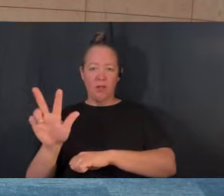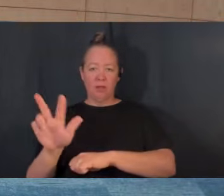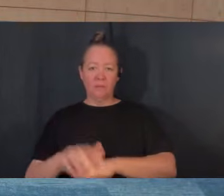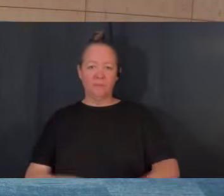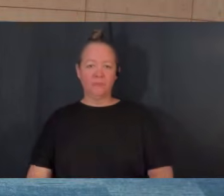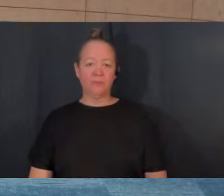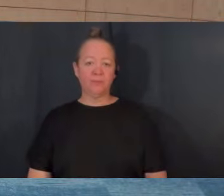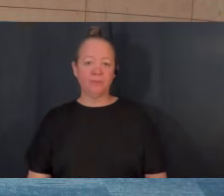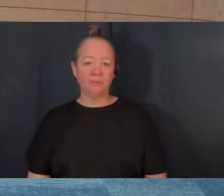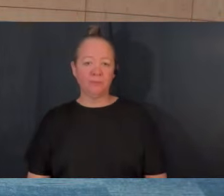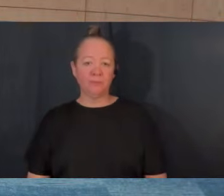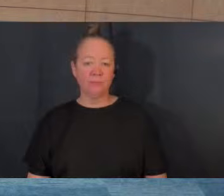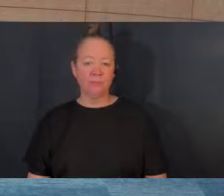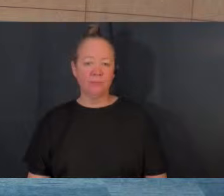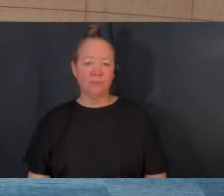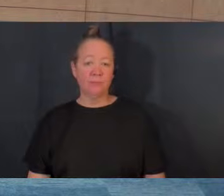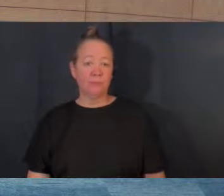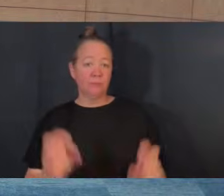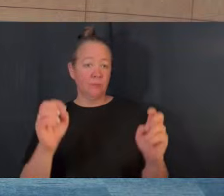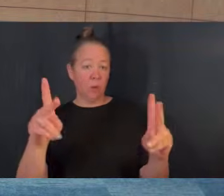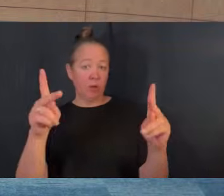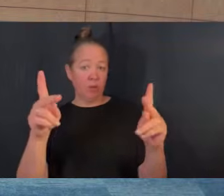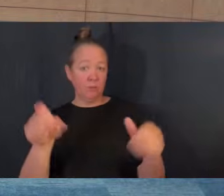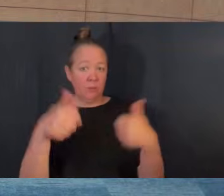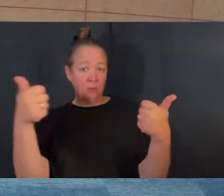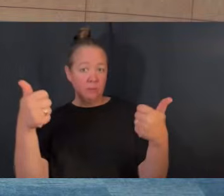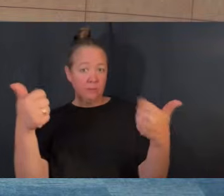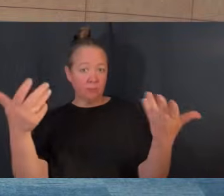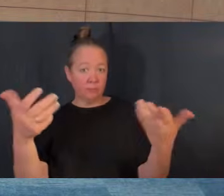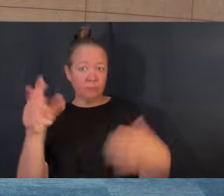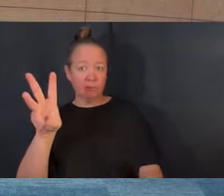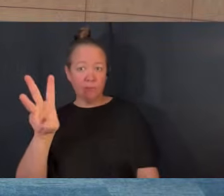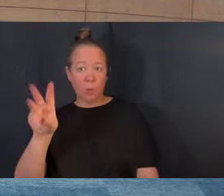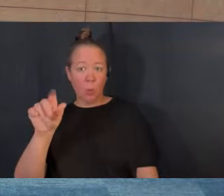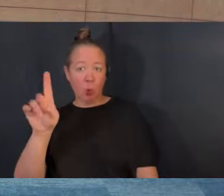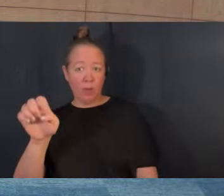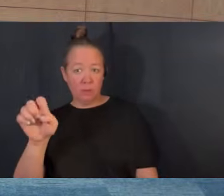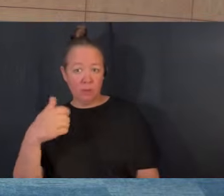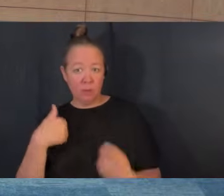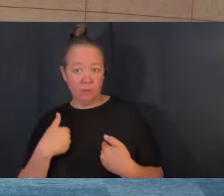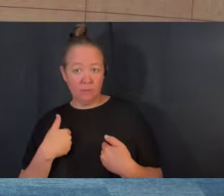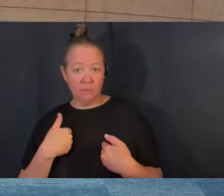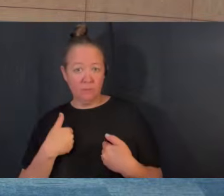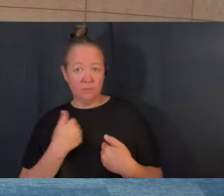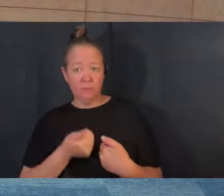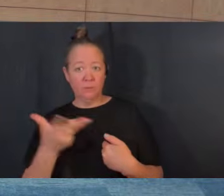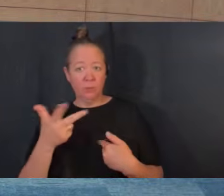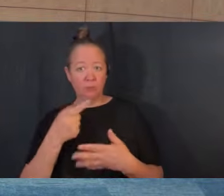All right, anything else? Mr. Wade, do you have items? Yeah, a couple items.